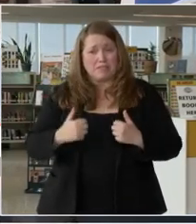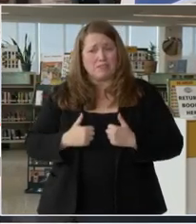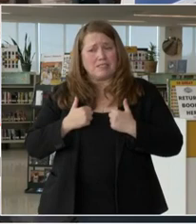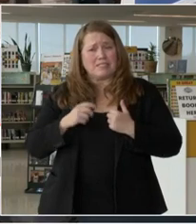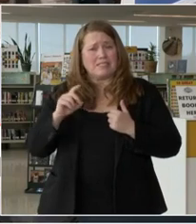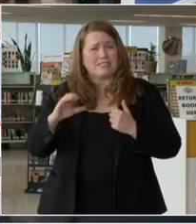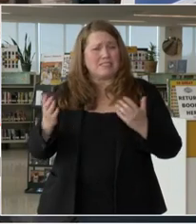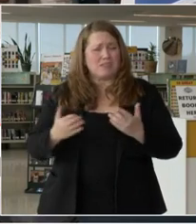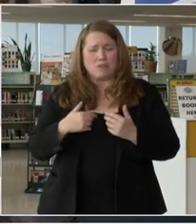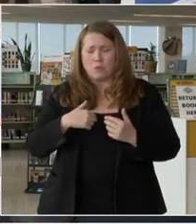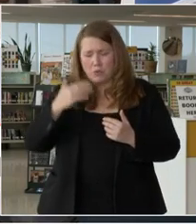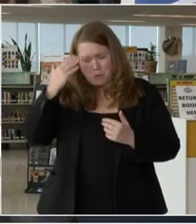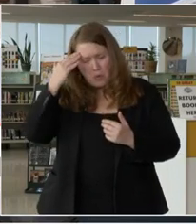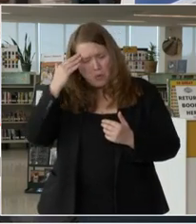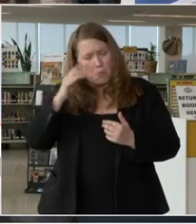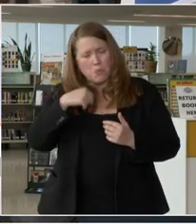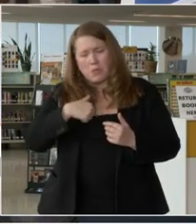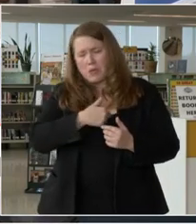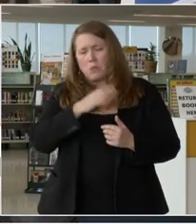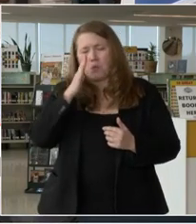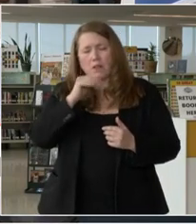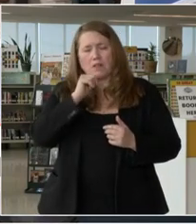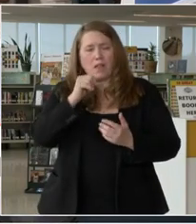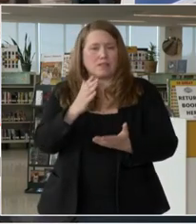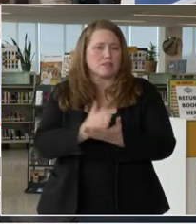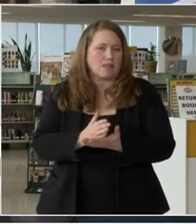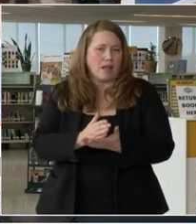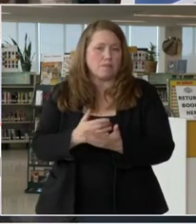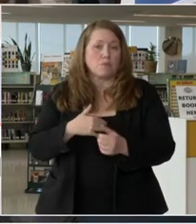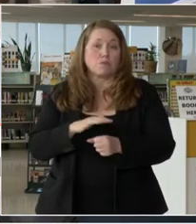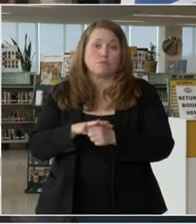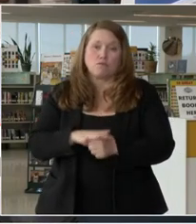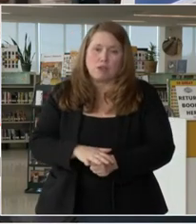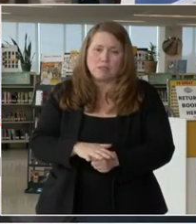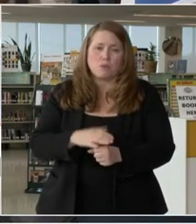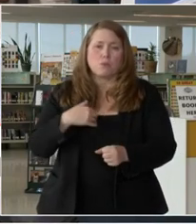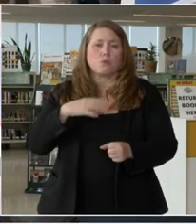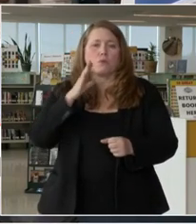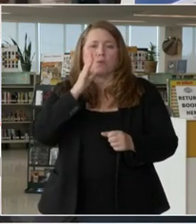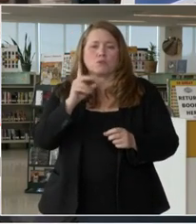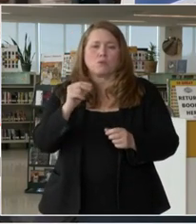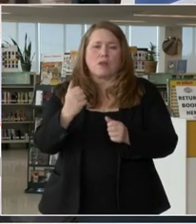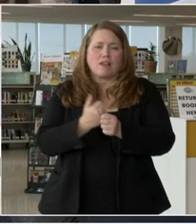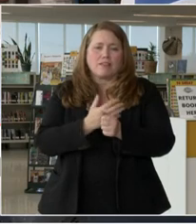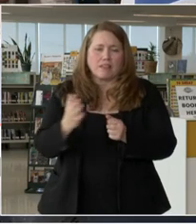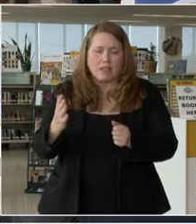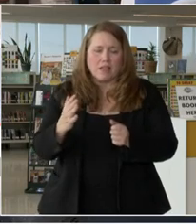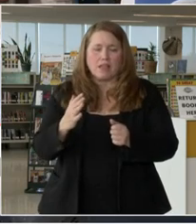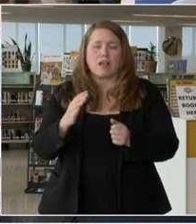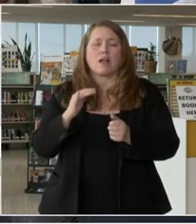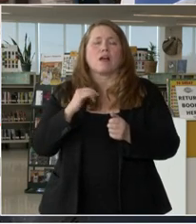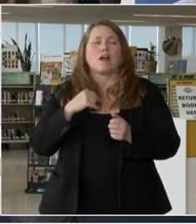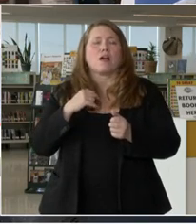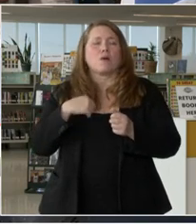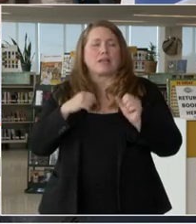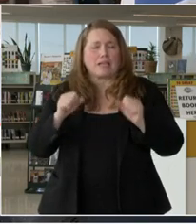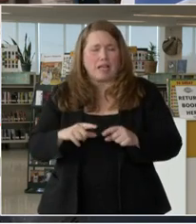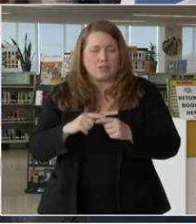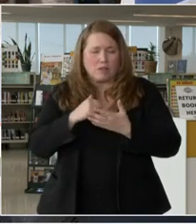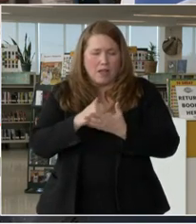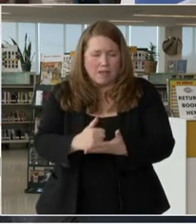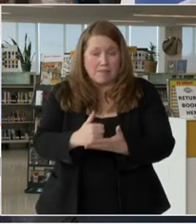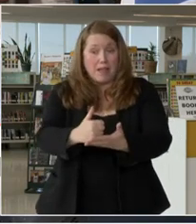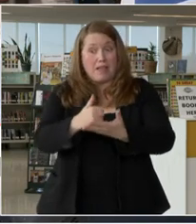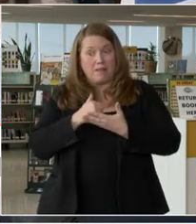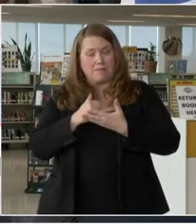stop. We will not stop until we suppress violent crime in our city, and we will do that with the help of all people involved. This is not